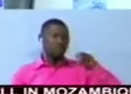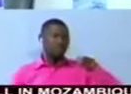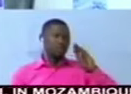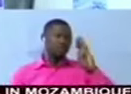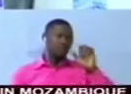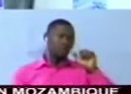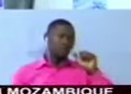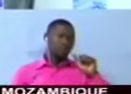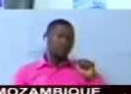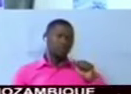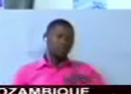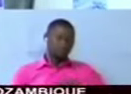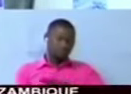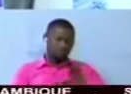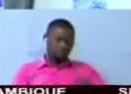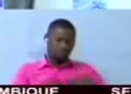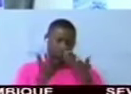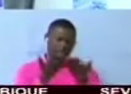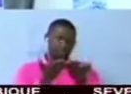Thank you, Chairman.